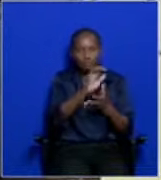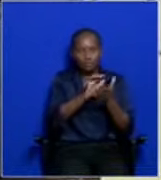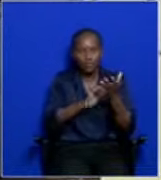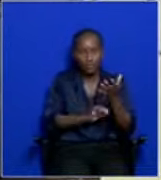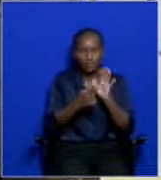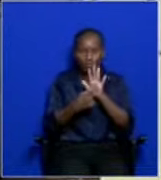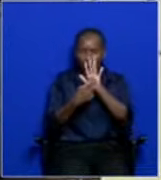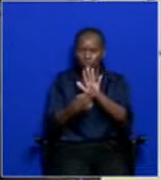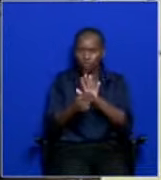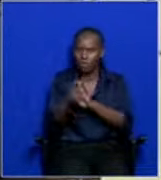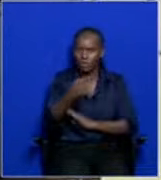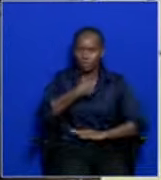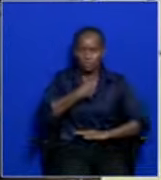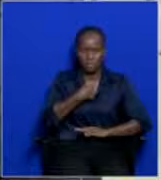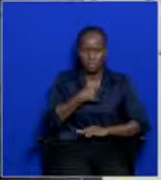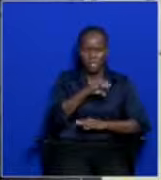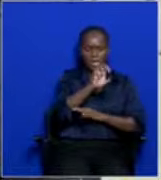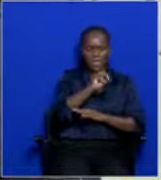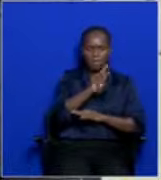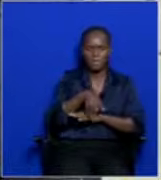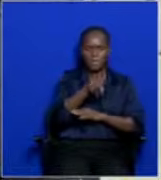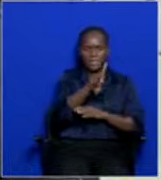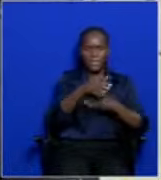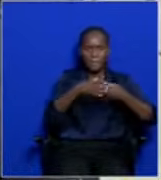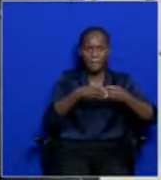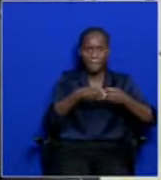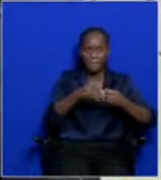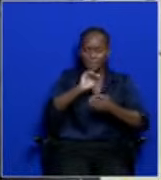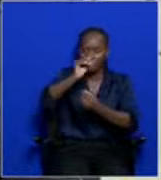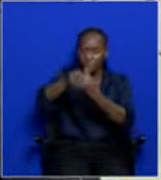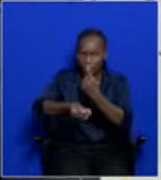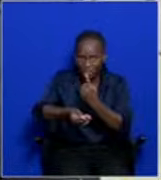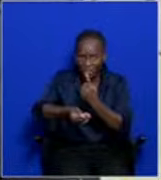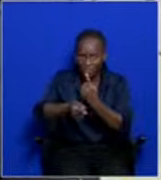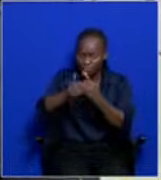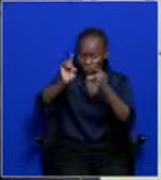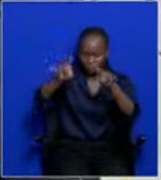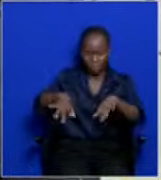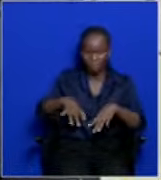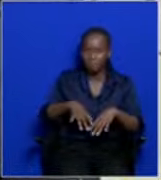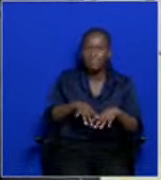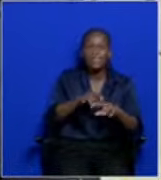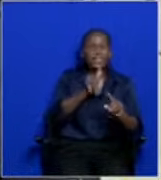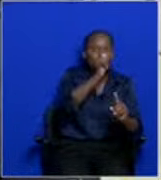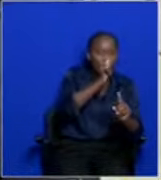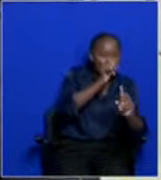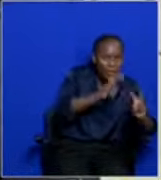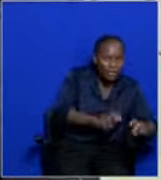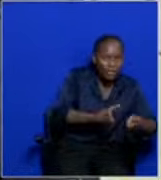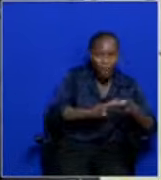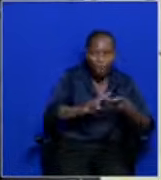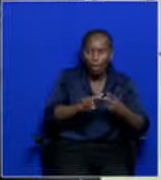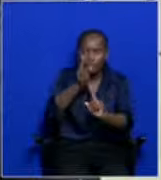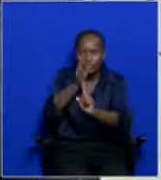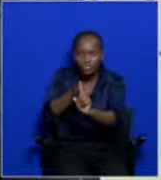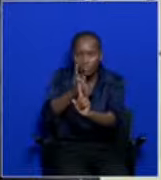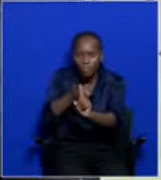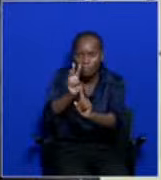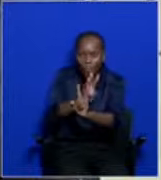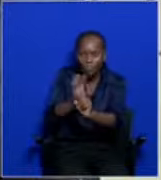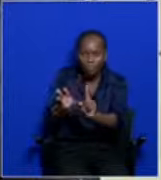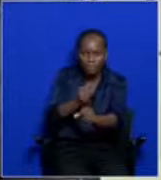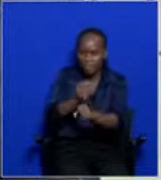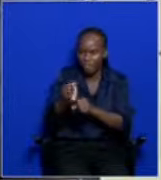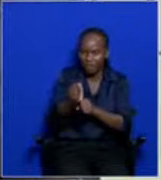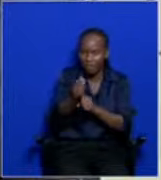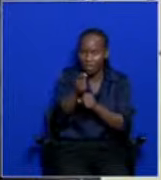from prosecution, whether criminally or disciplinary. Threats in the Ekurhuleni area remain